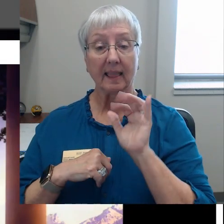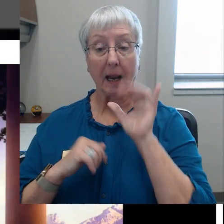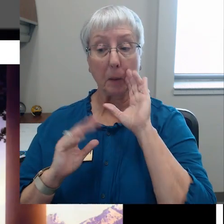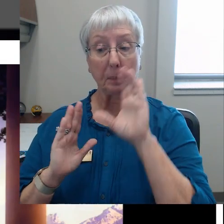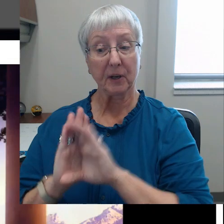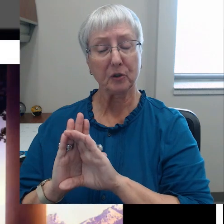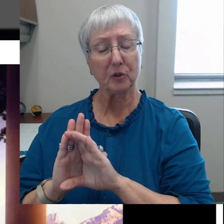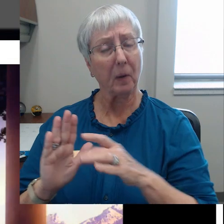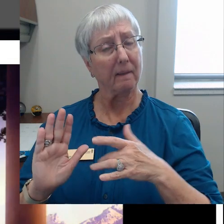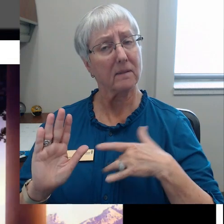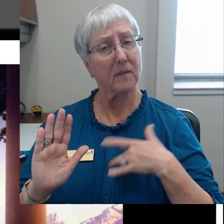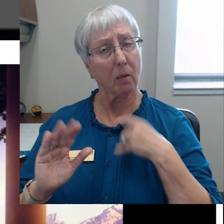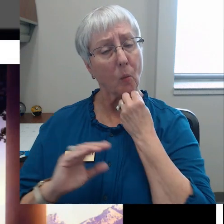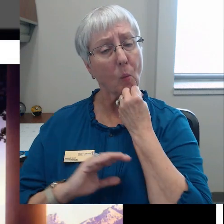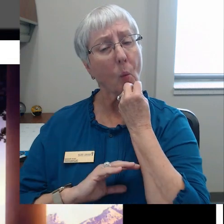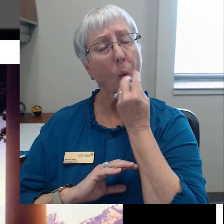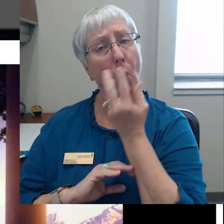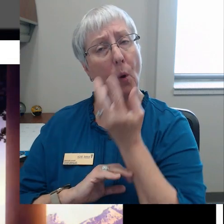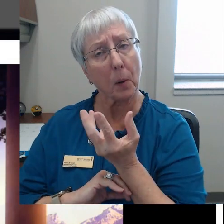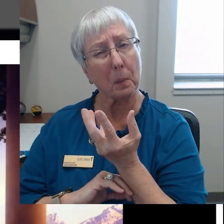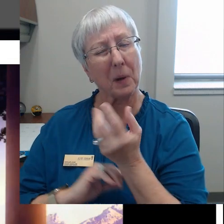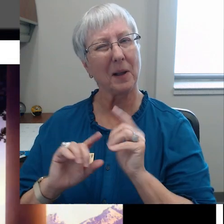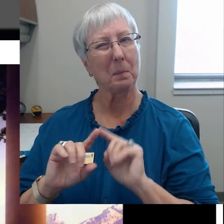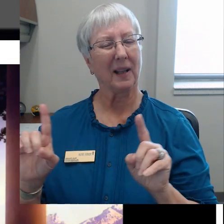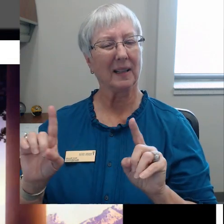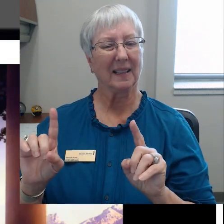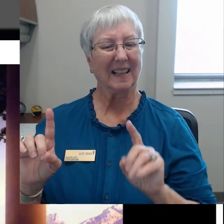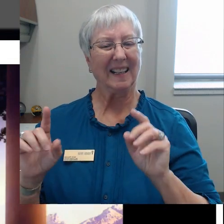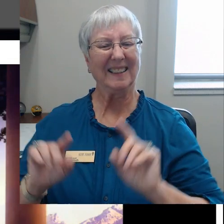It still feels warm, but tells a different kind of